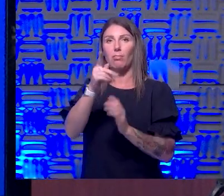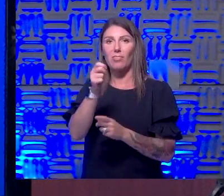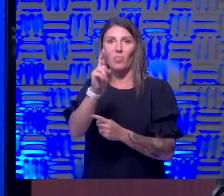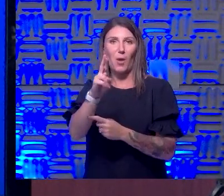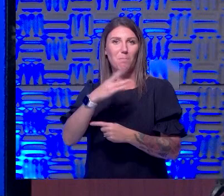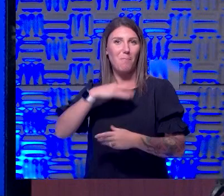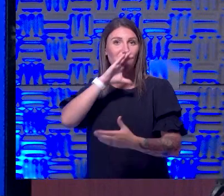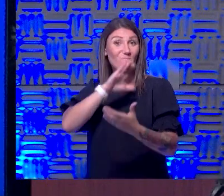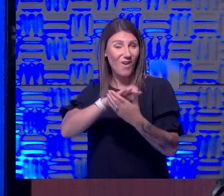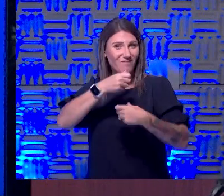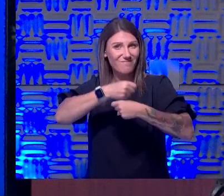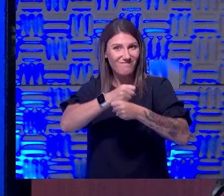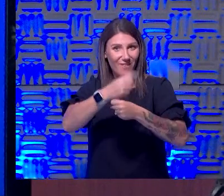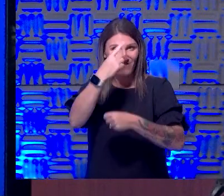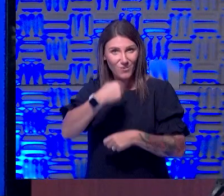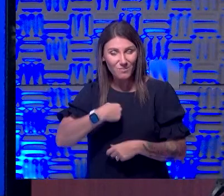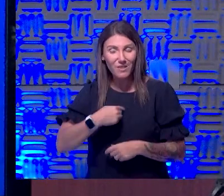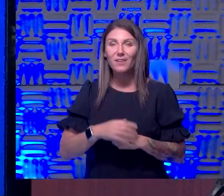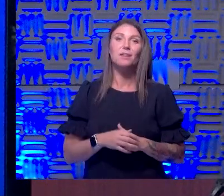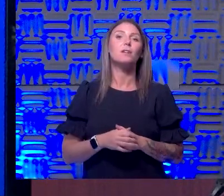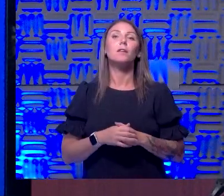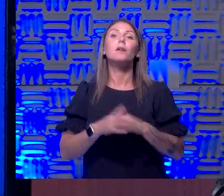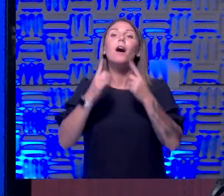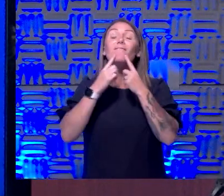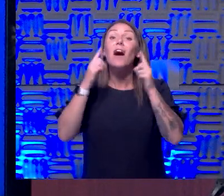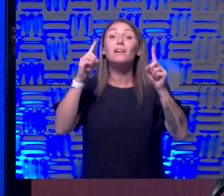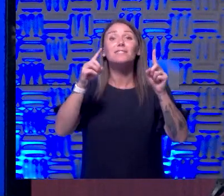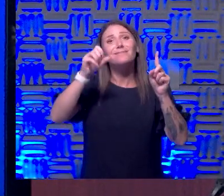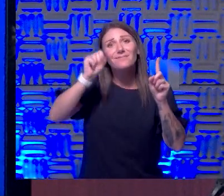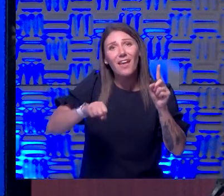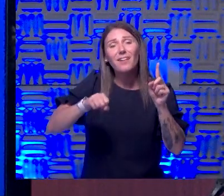my wife made this for me. They are effective.